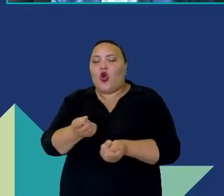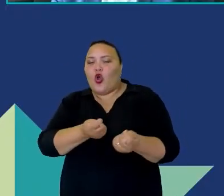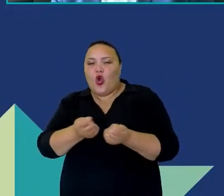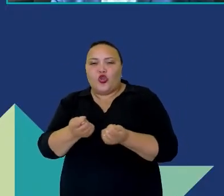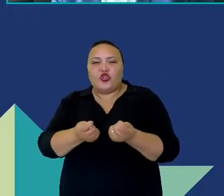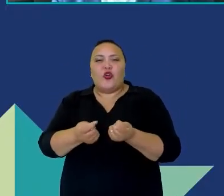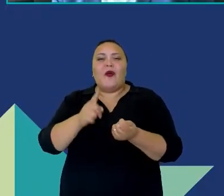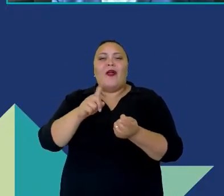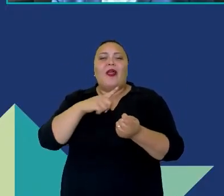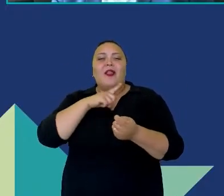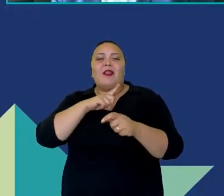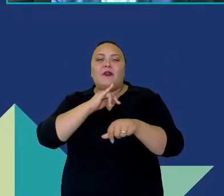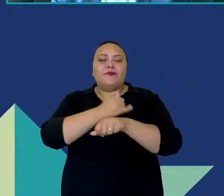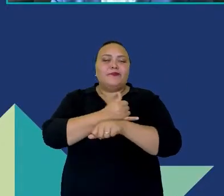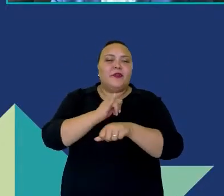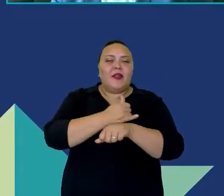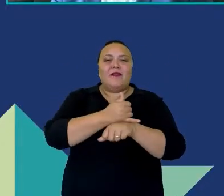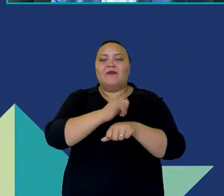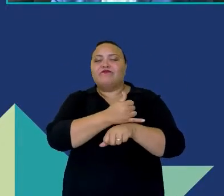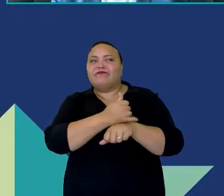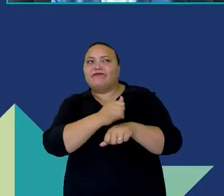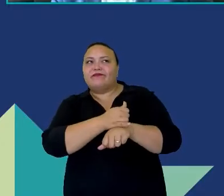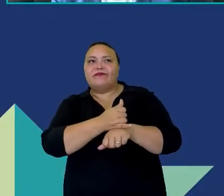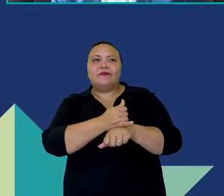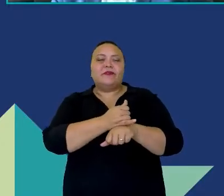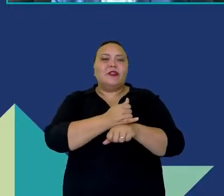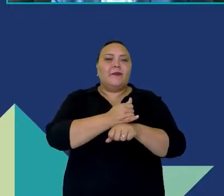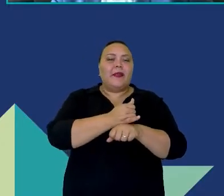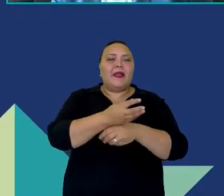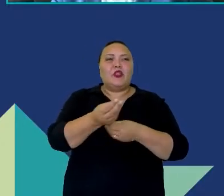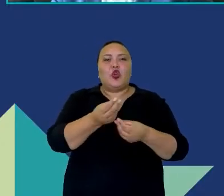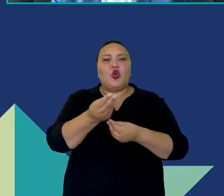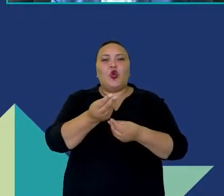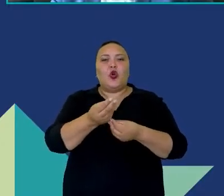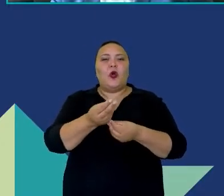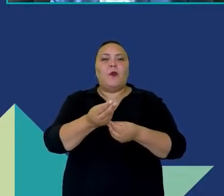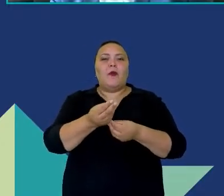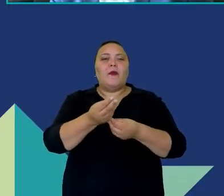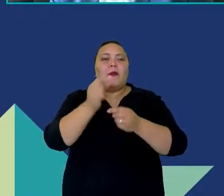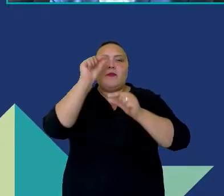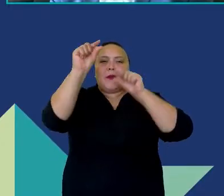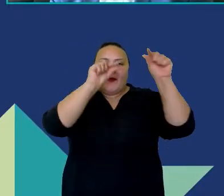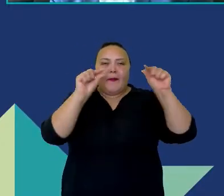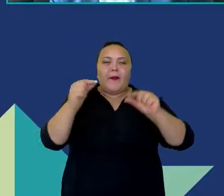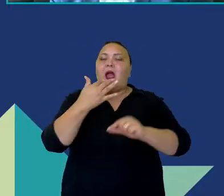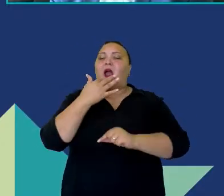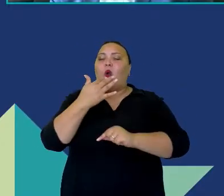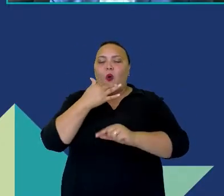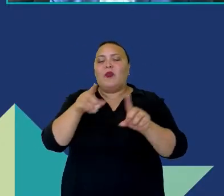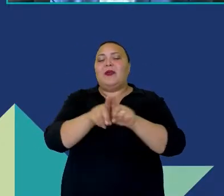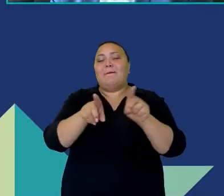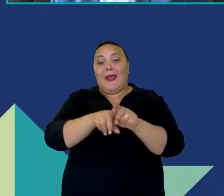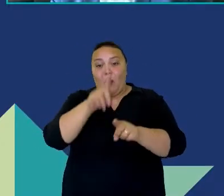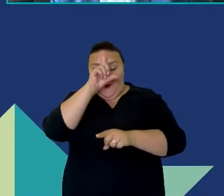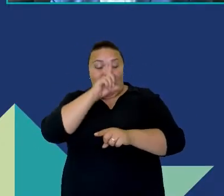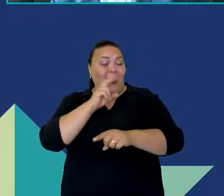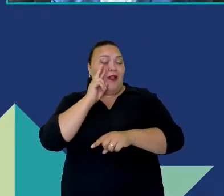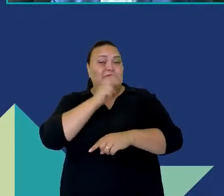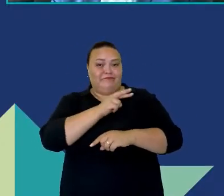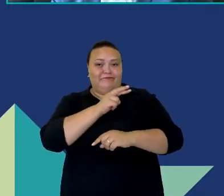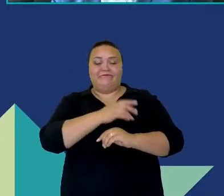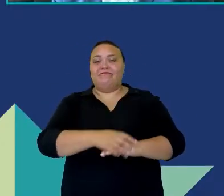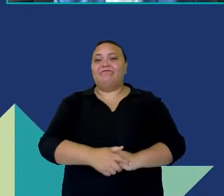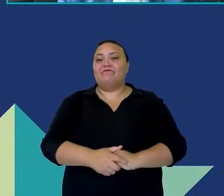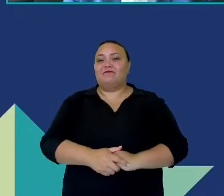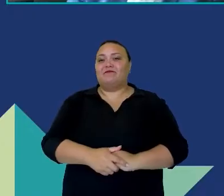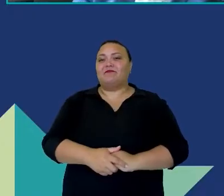of course, the colors give you the idea of the alert levels. And the type of instrument is basically